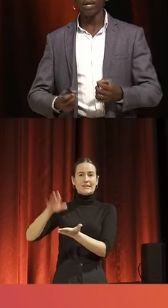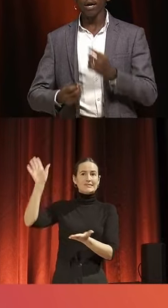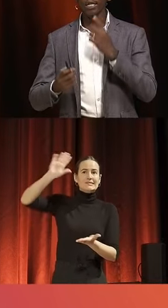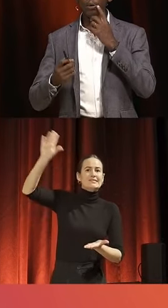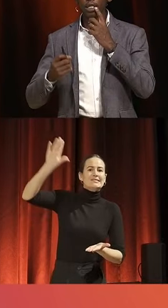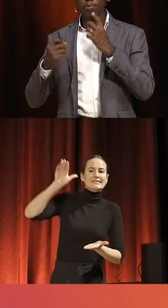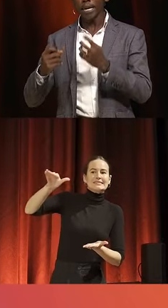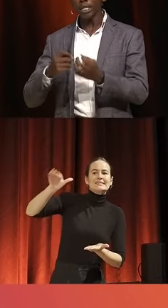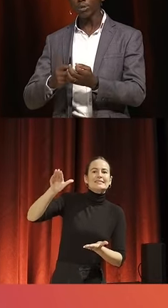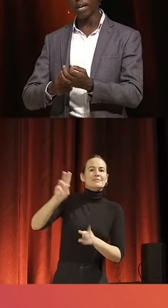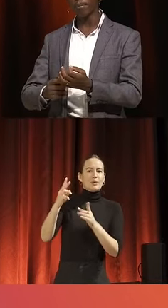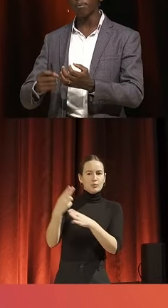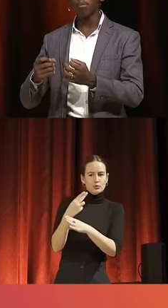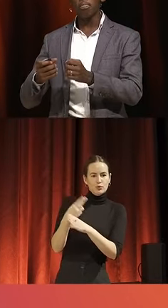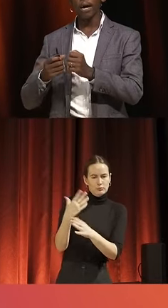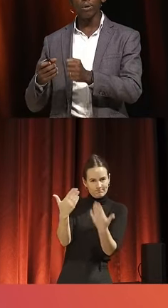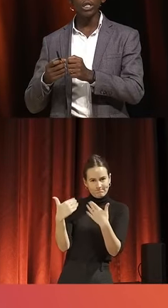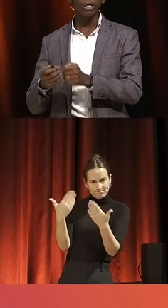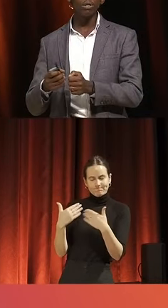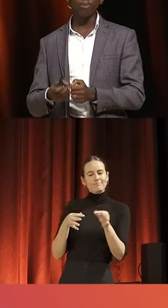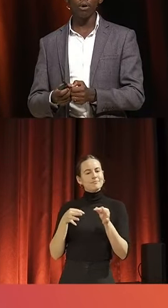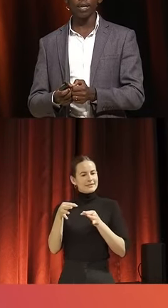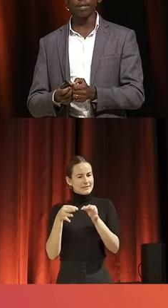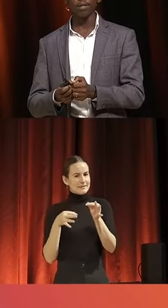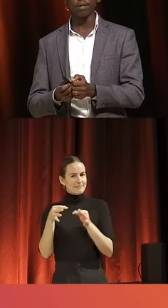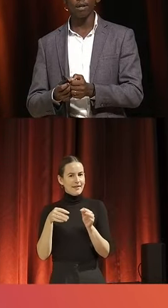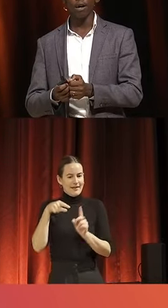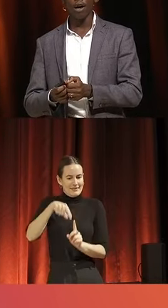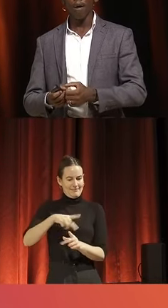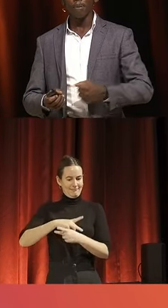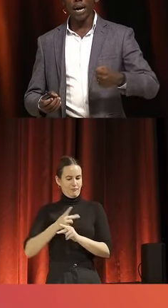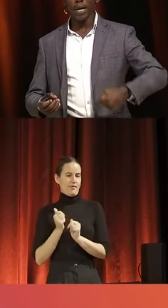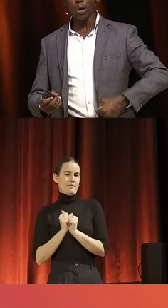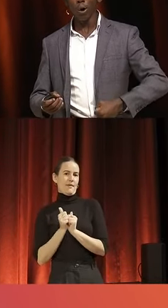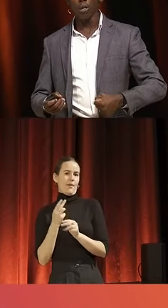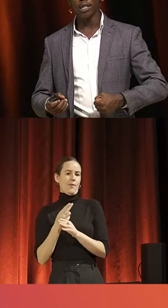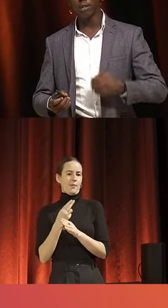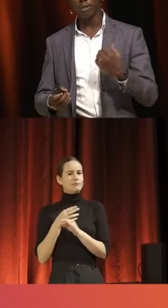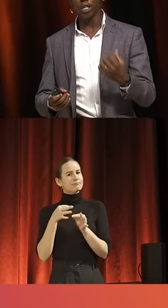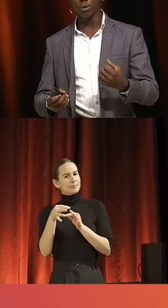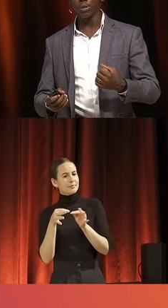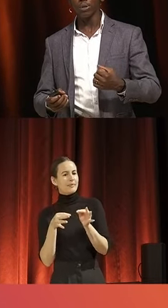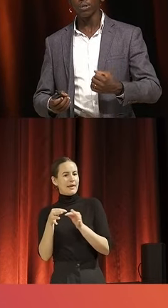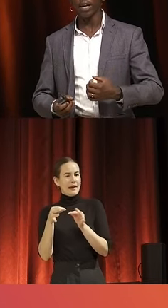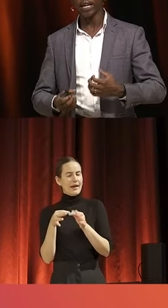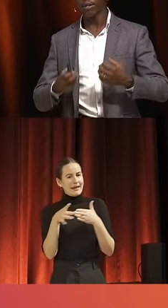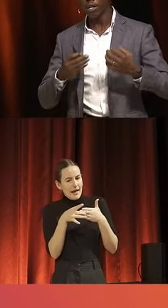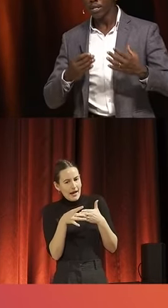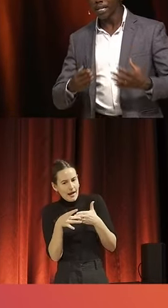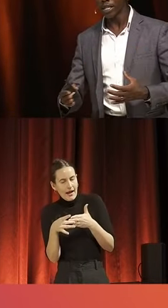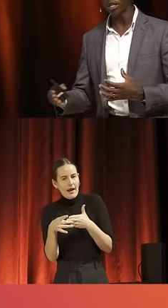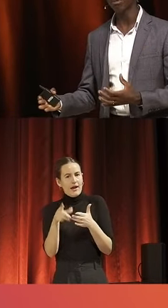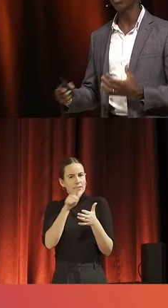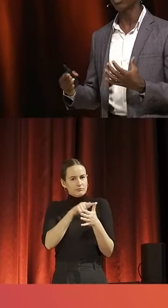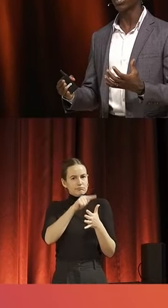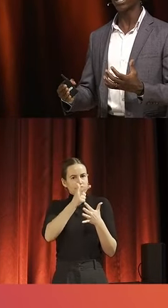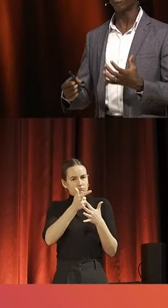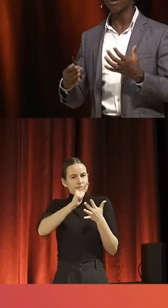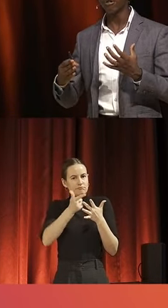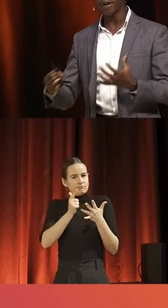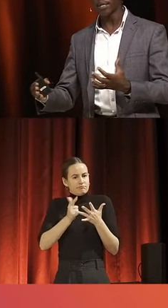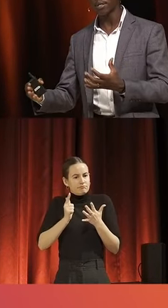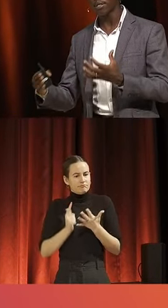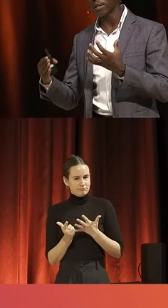down and they would explain to them how to use the product. By hand-holding the users and taking them through the